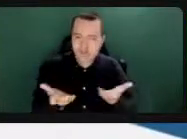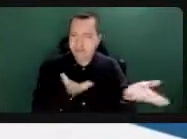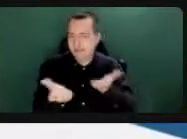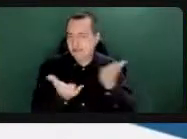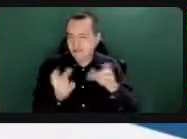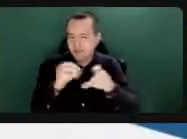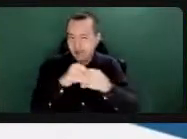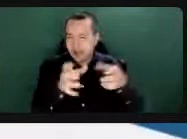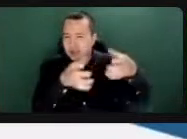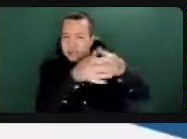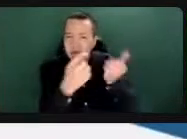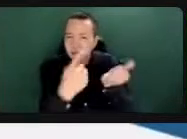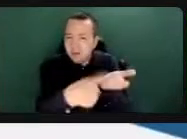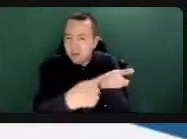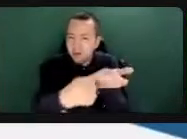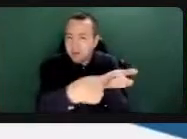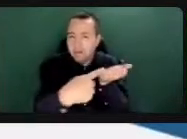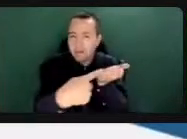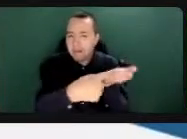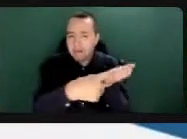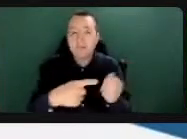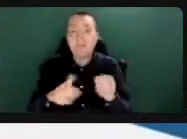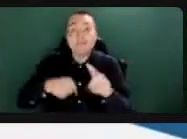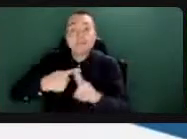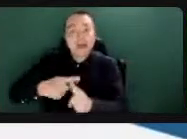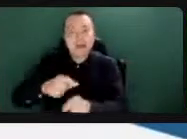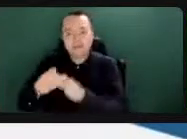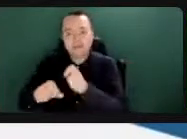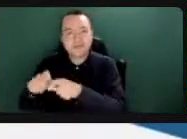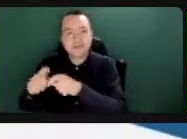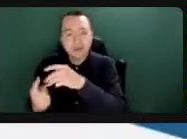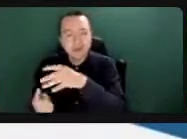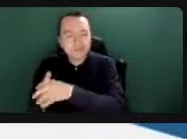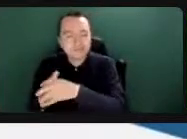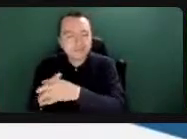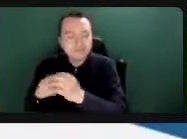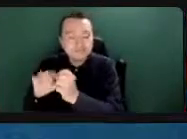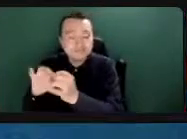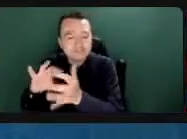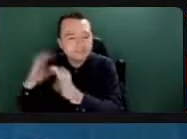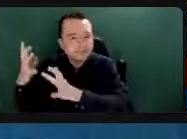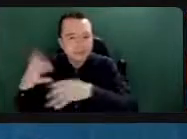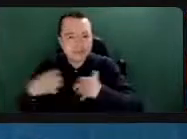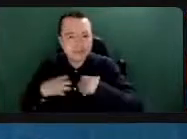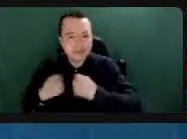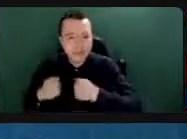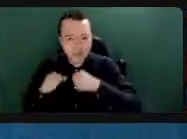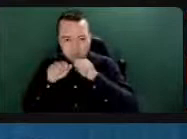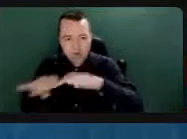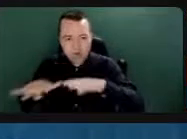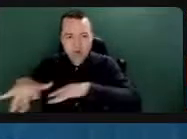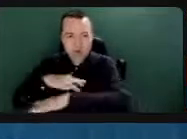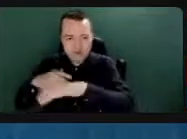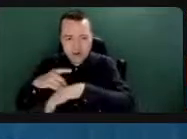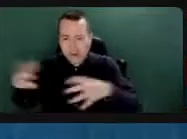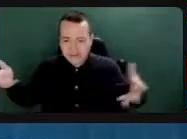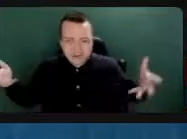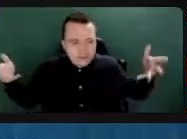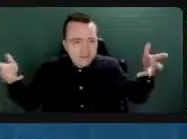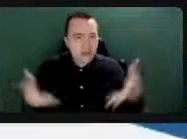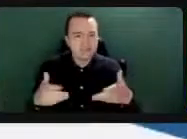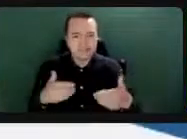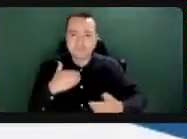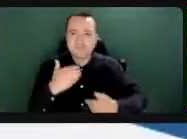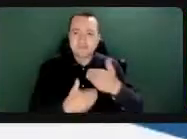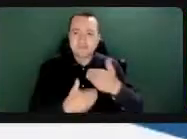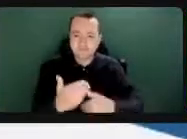And I'd like to recognize here the presence of Dr. Ciro Ugarte, who's the director of that department.